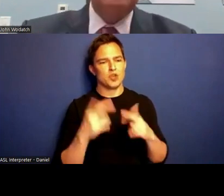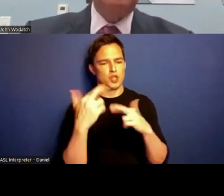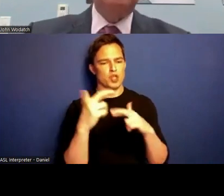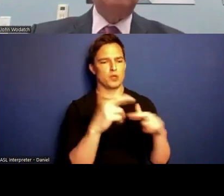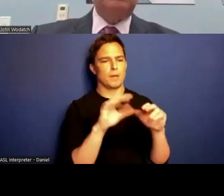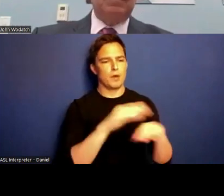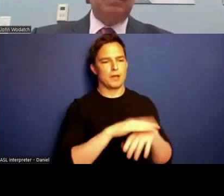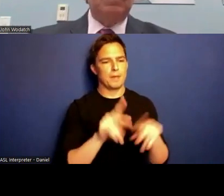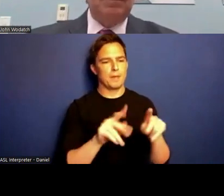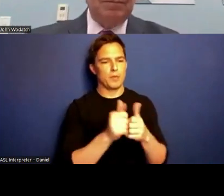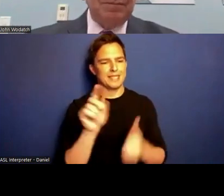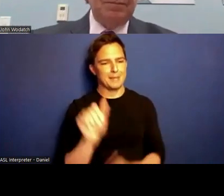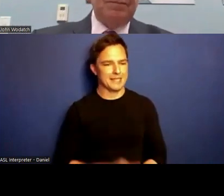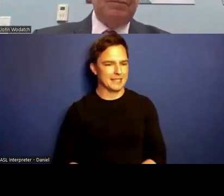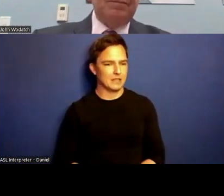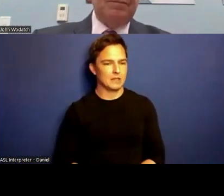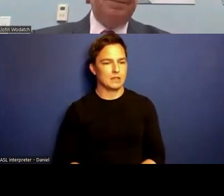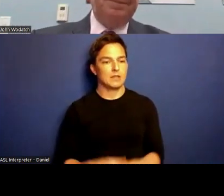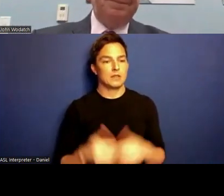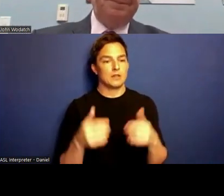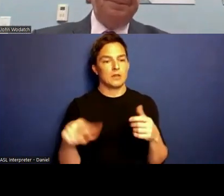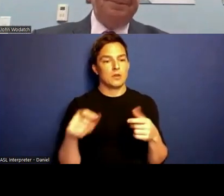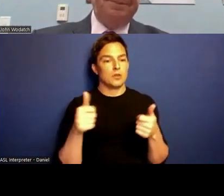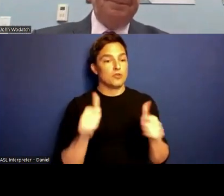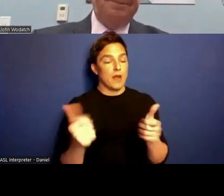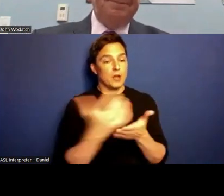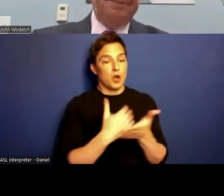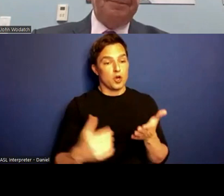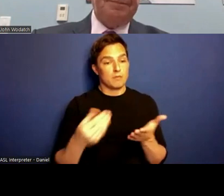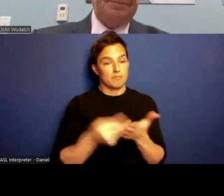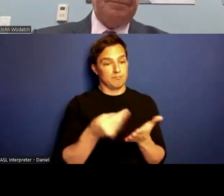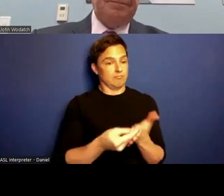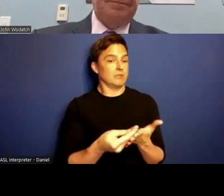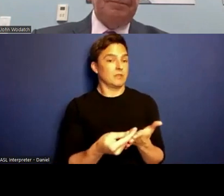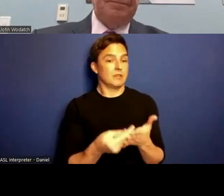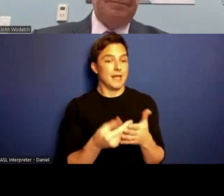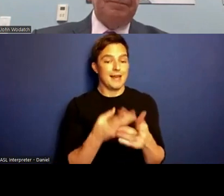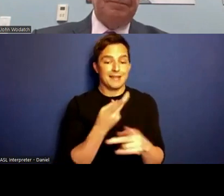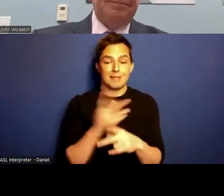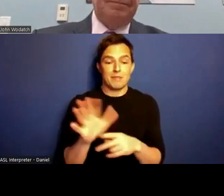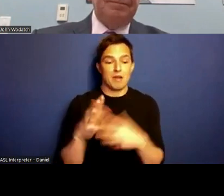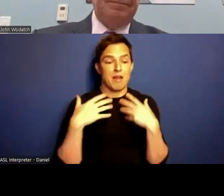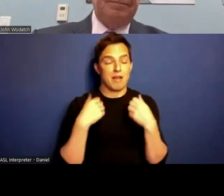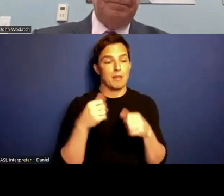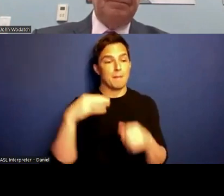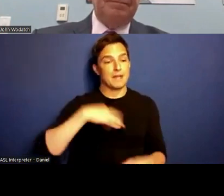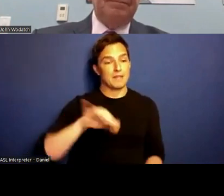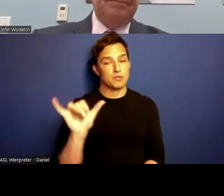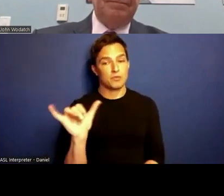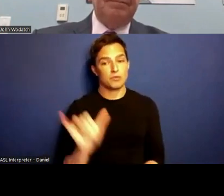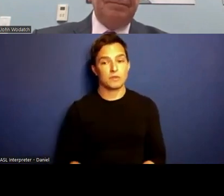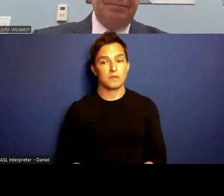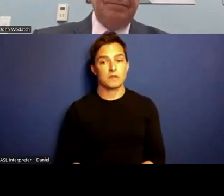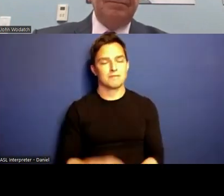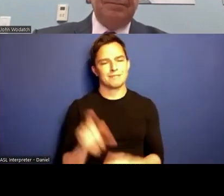disabilities who are trying to earn income and maintain their health benefits. Got to